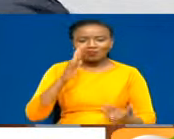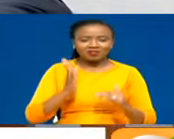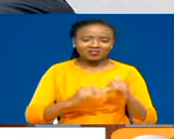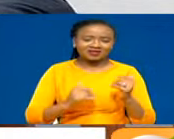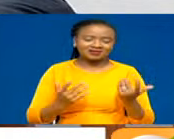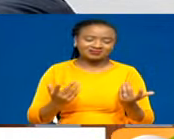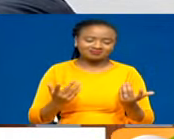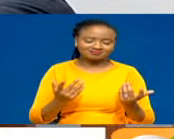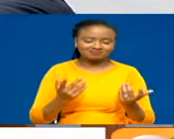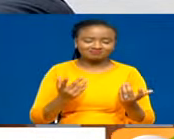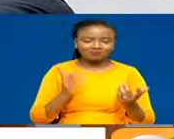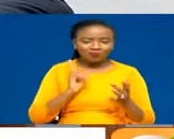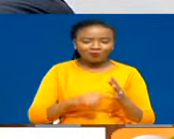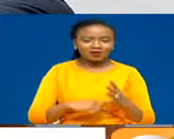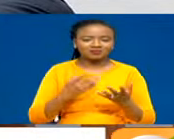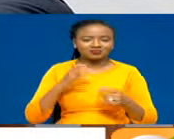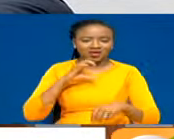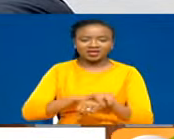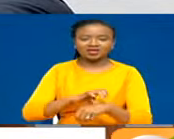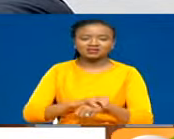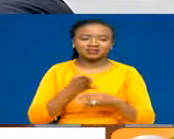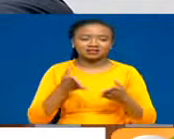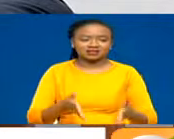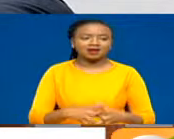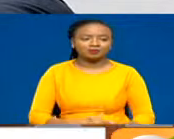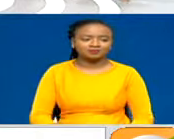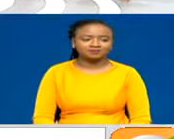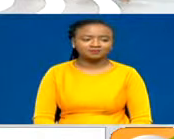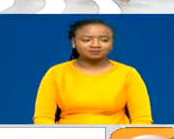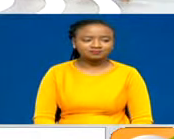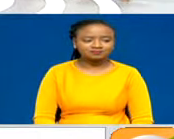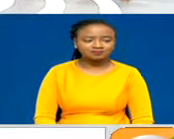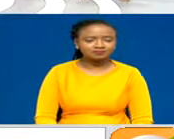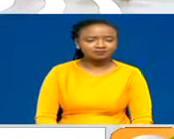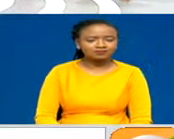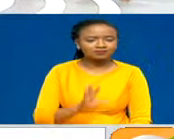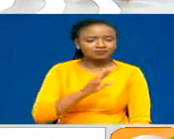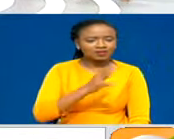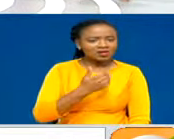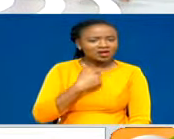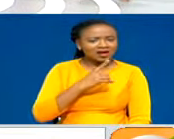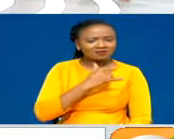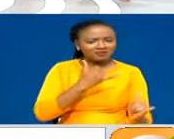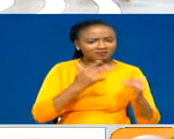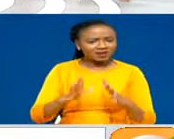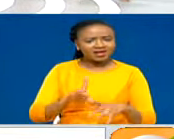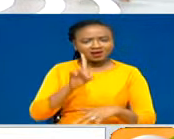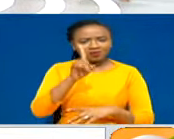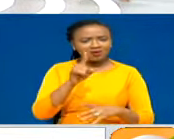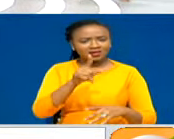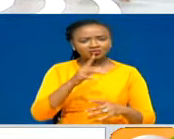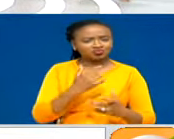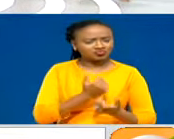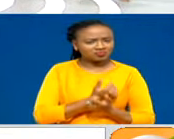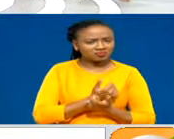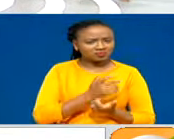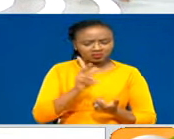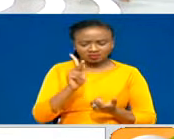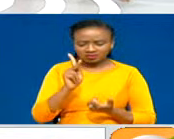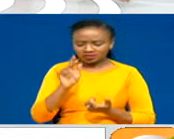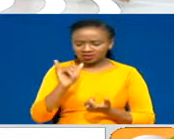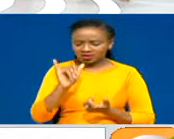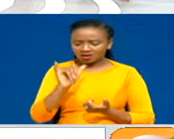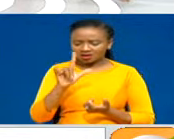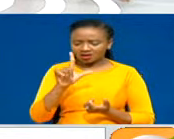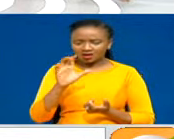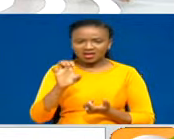on the continent right now. Yeah. Mm. You lost one of your greatest players. Your team, Kyle Lowry.